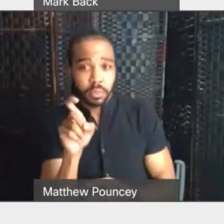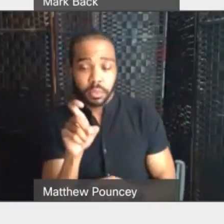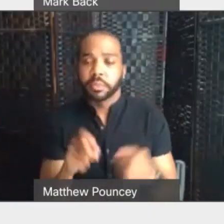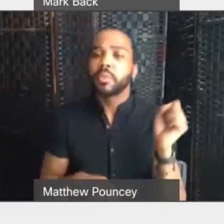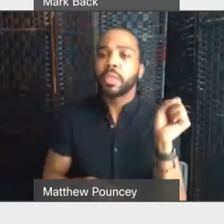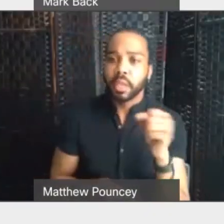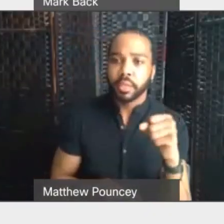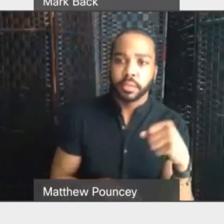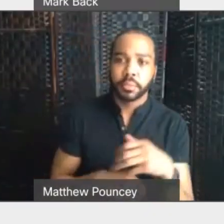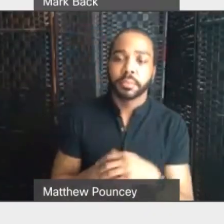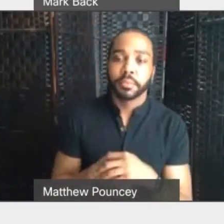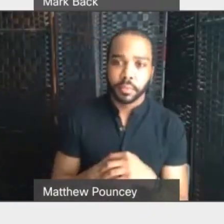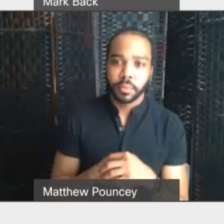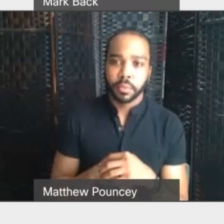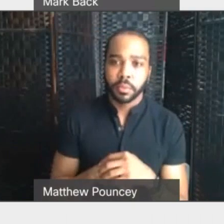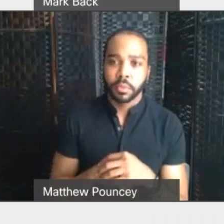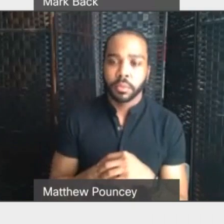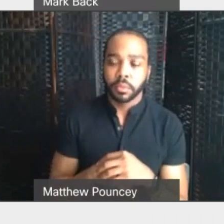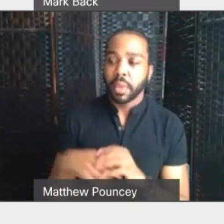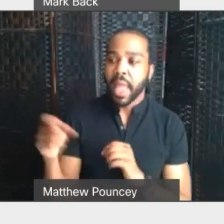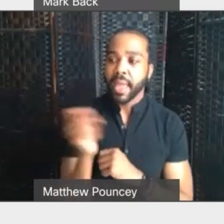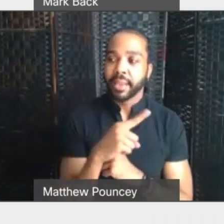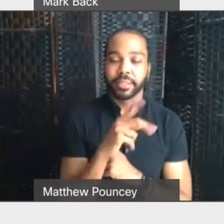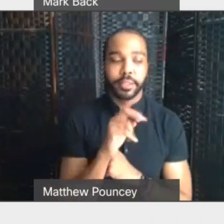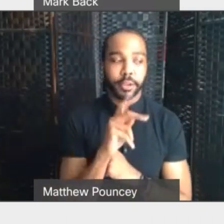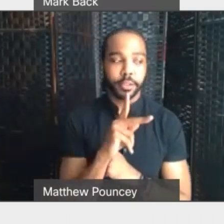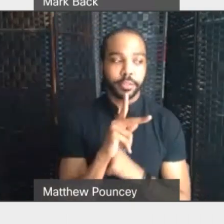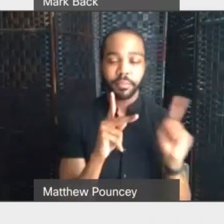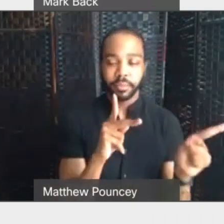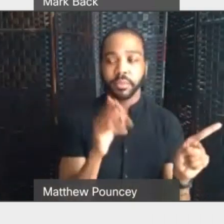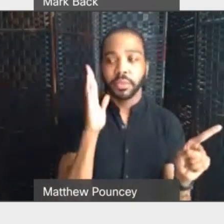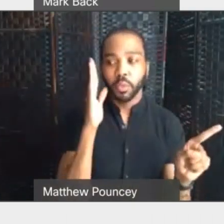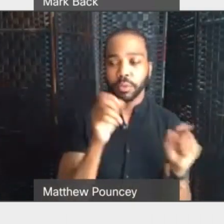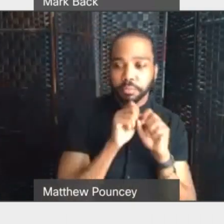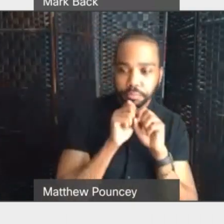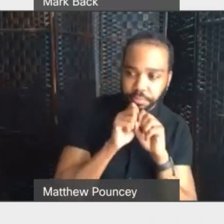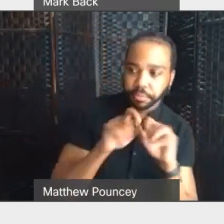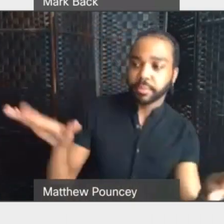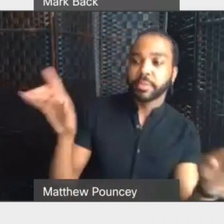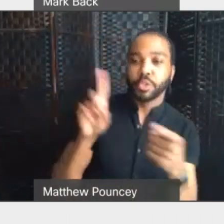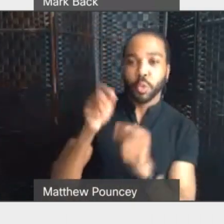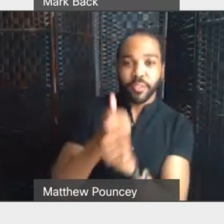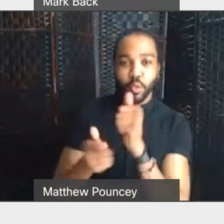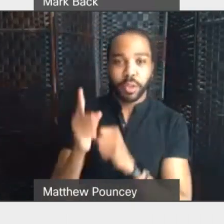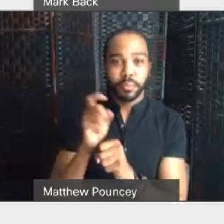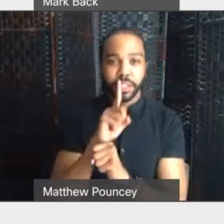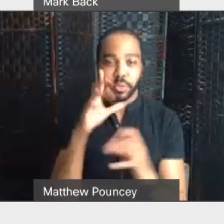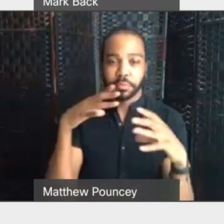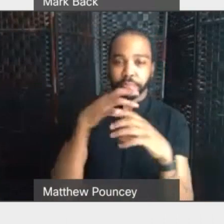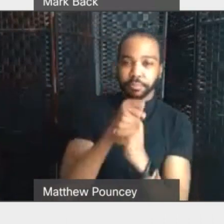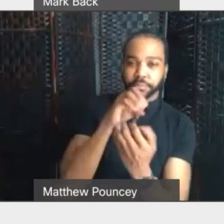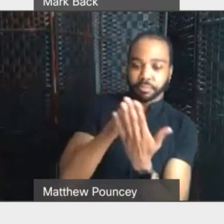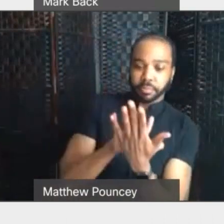yes, I'll ask Kirk to send something out to everyone just to summarize, here's what we need from